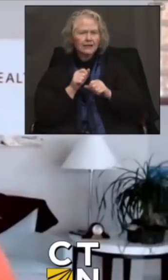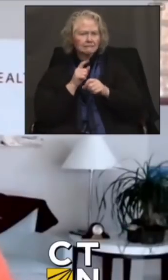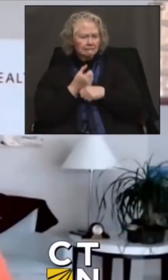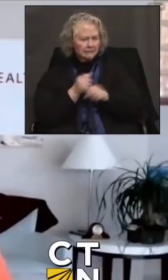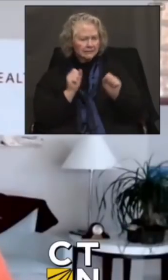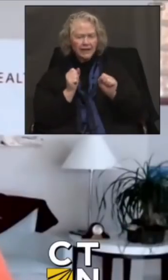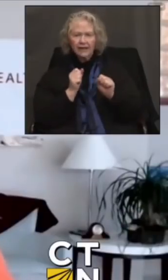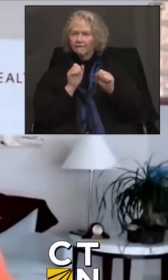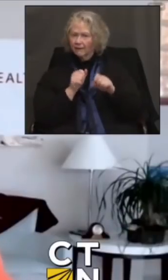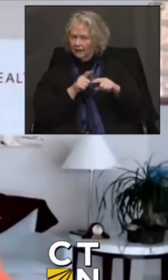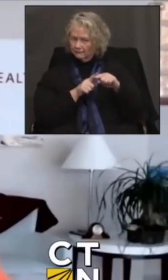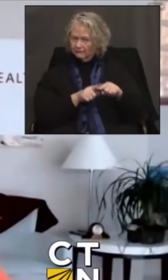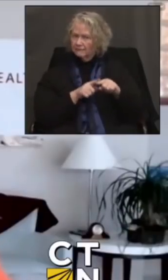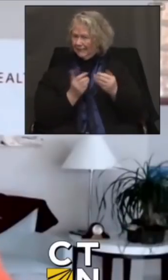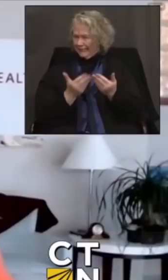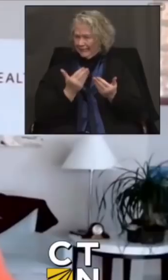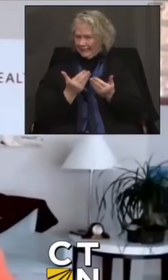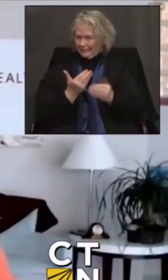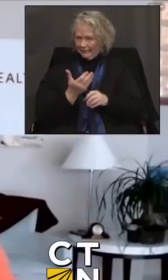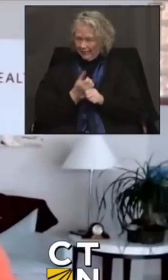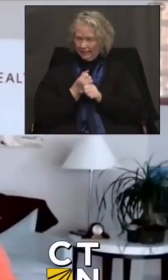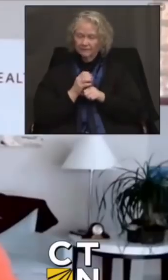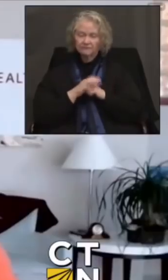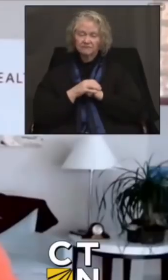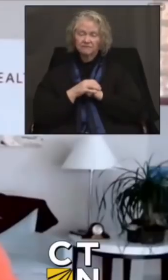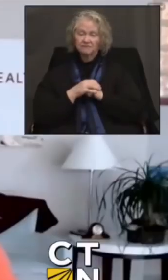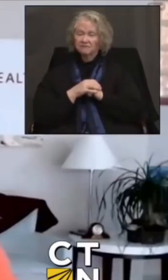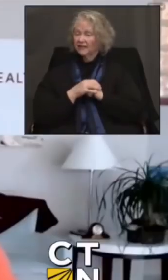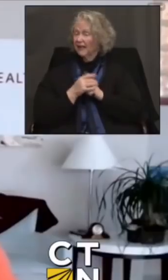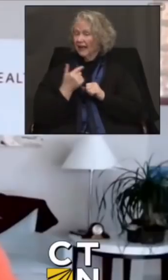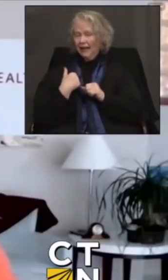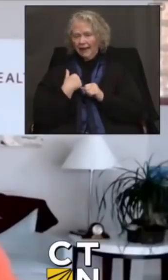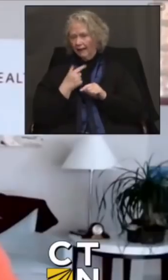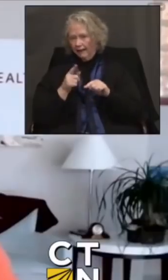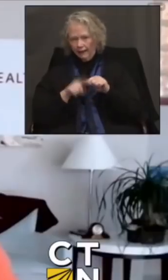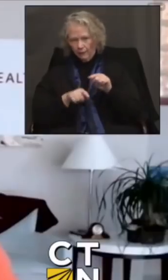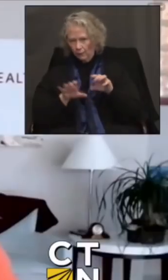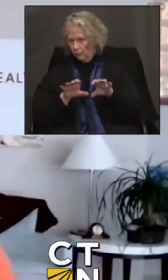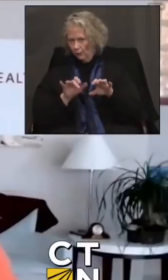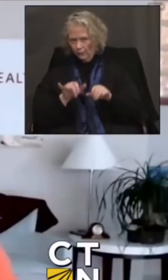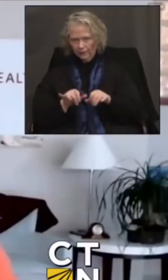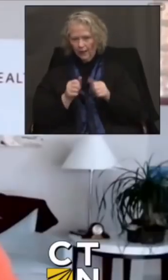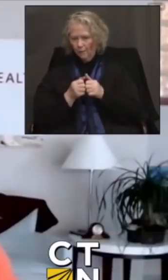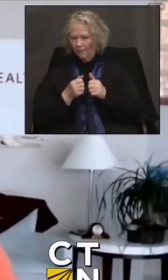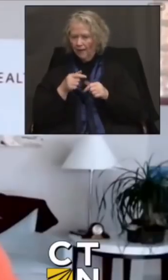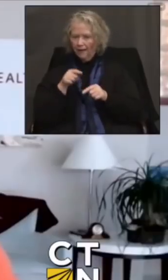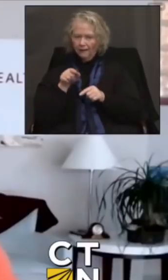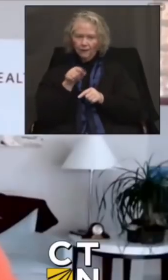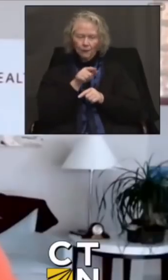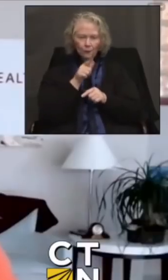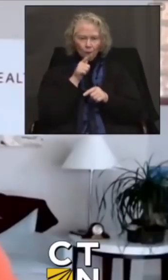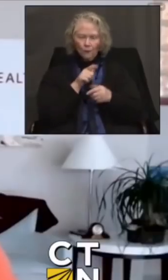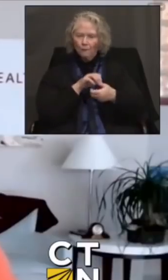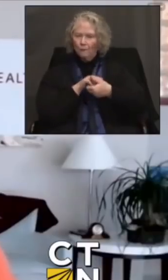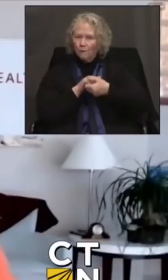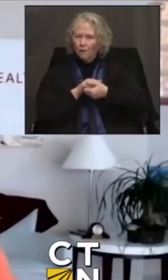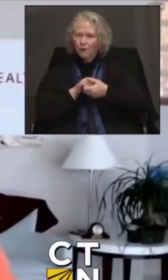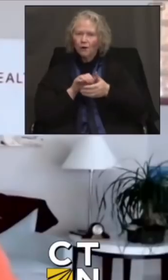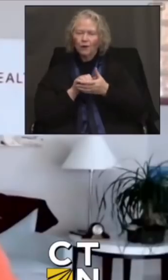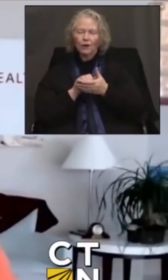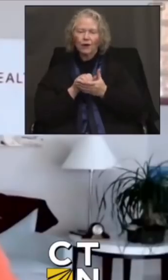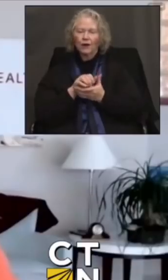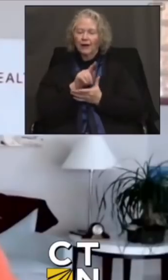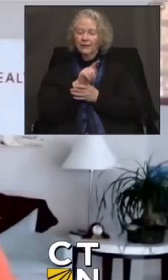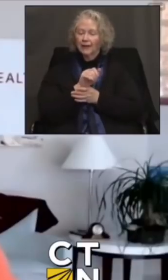easy for them to get it. And we would not be able to execute the program without, I said, those partners, Dr. Tabitha Fort,